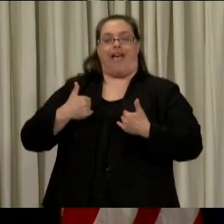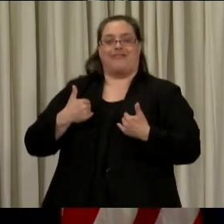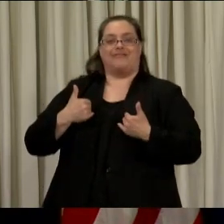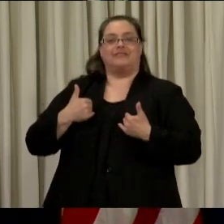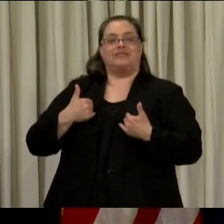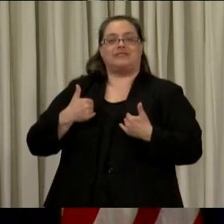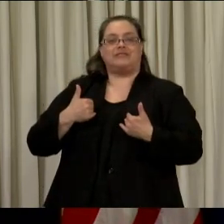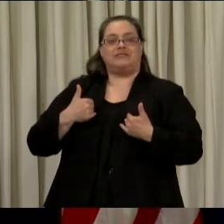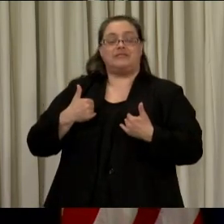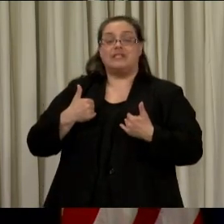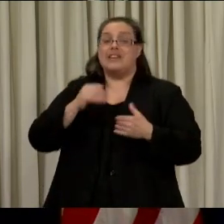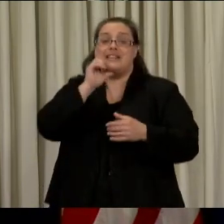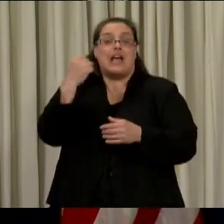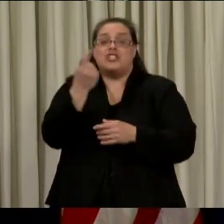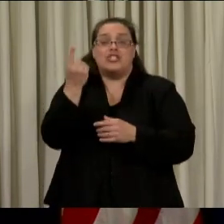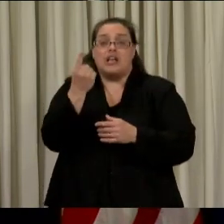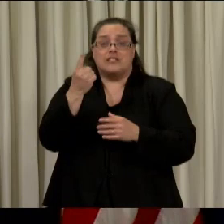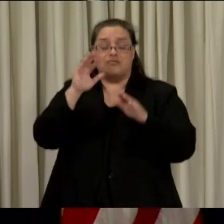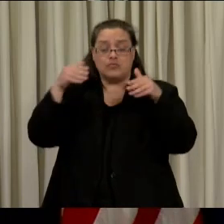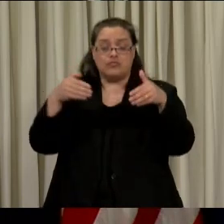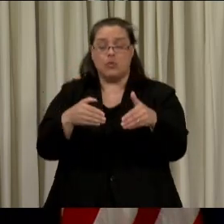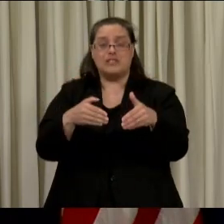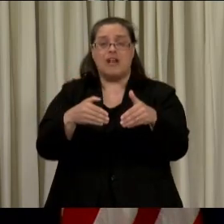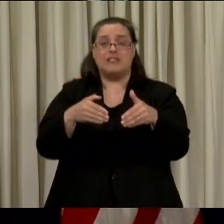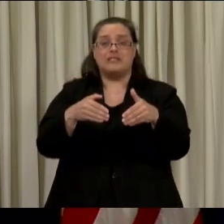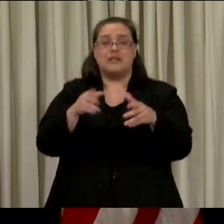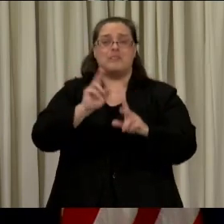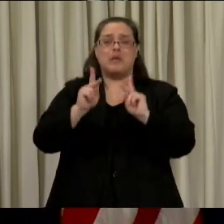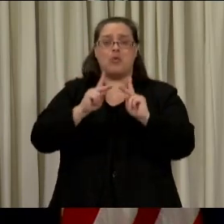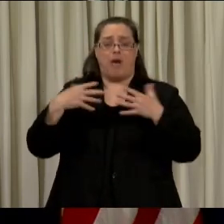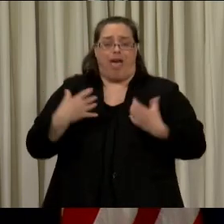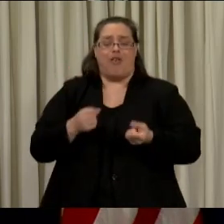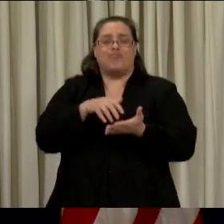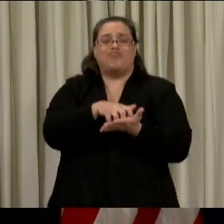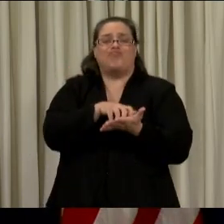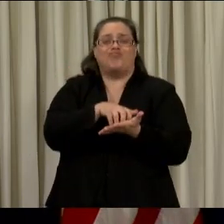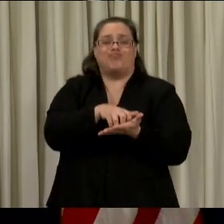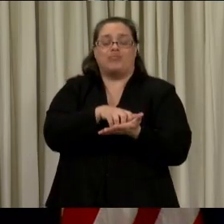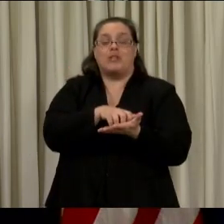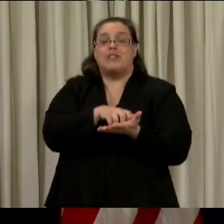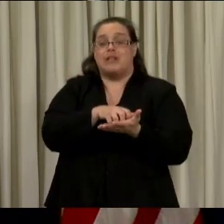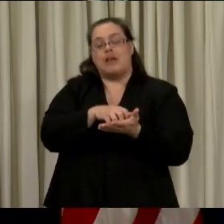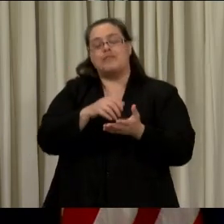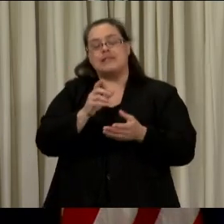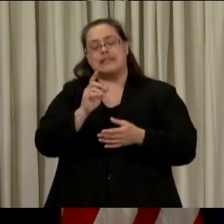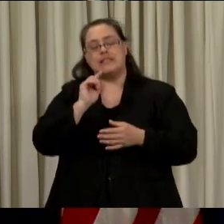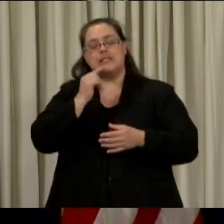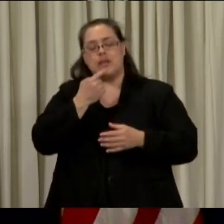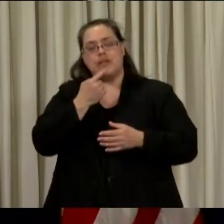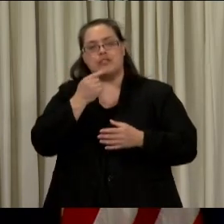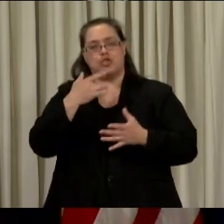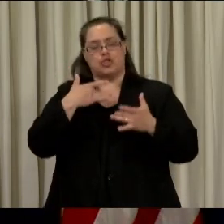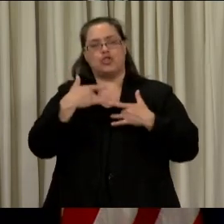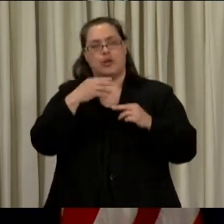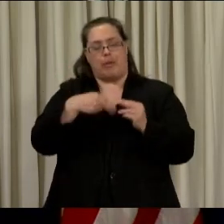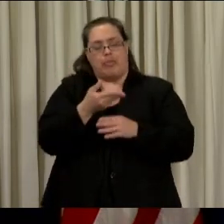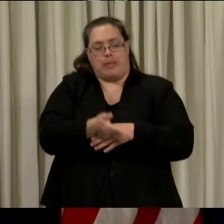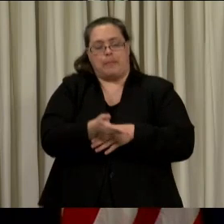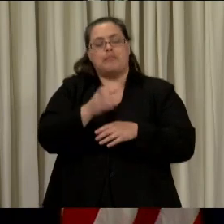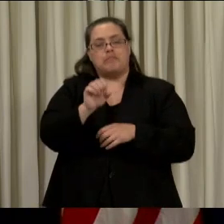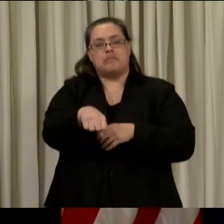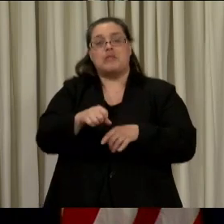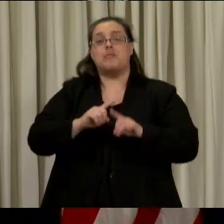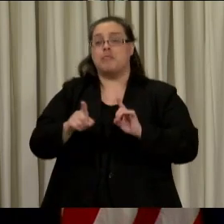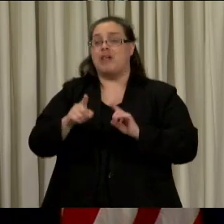vulnerable populations, although they do remain our greatest concern. As of this morning, about half of the lab-confirmed cases in Delaware are